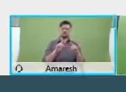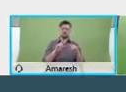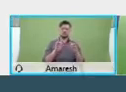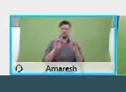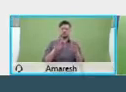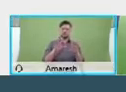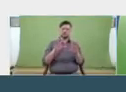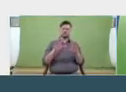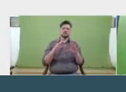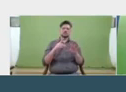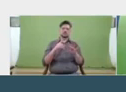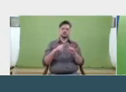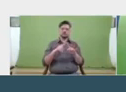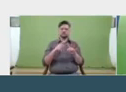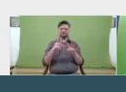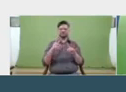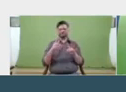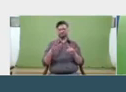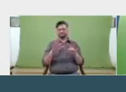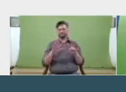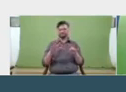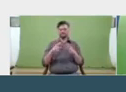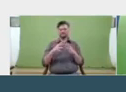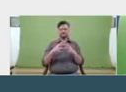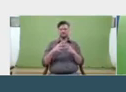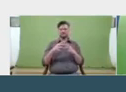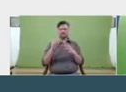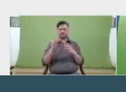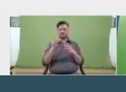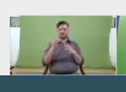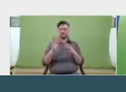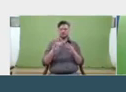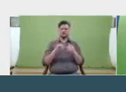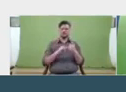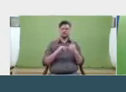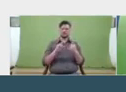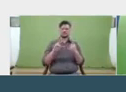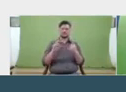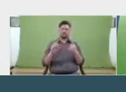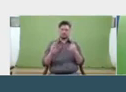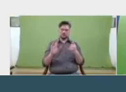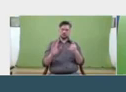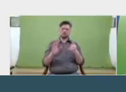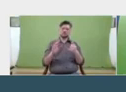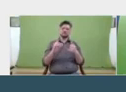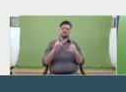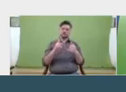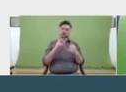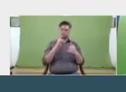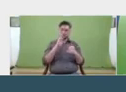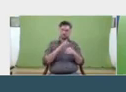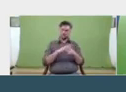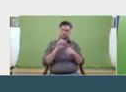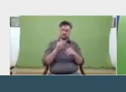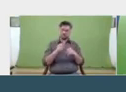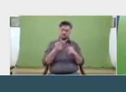america you find them as uh as vo then you find very few actually 95